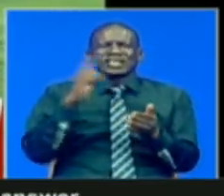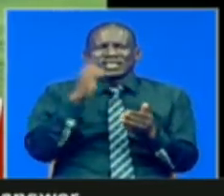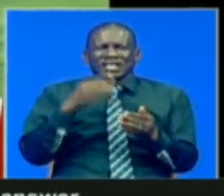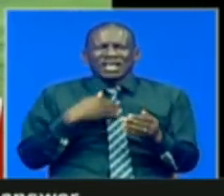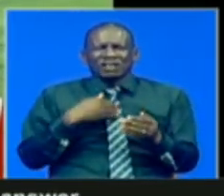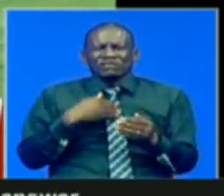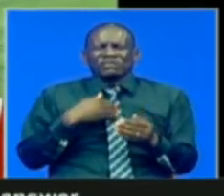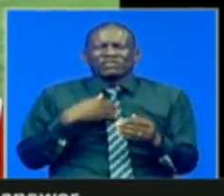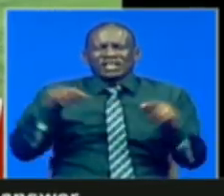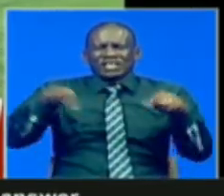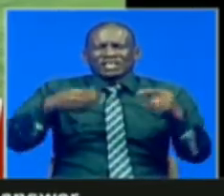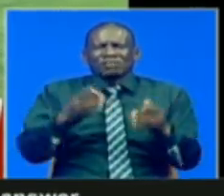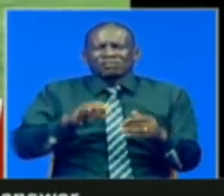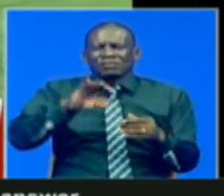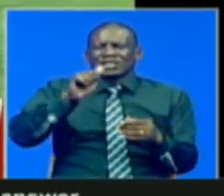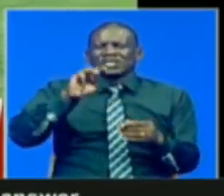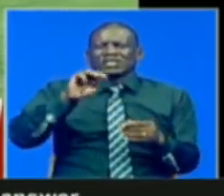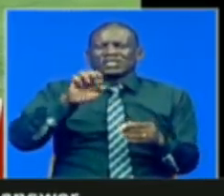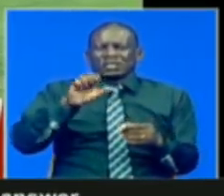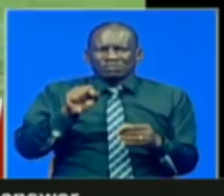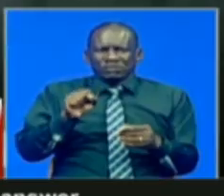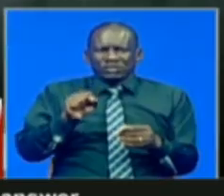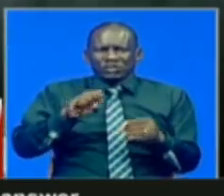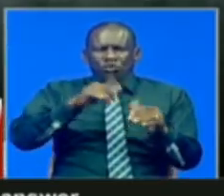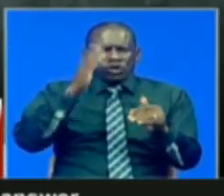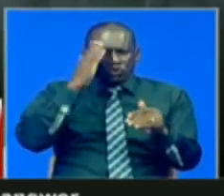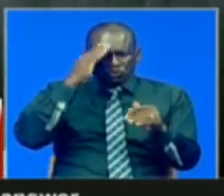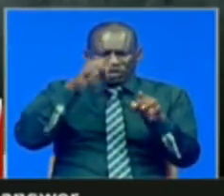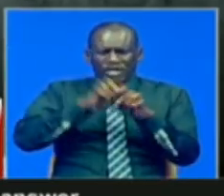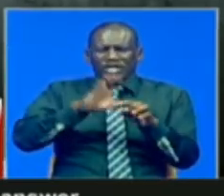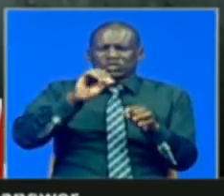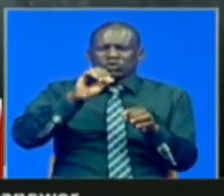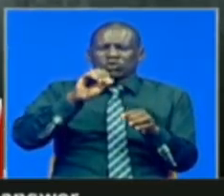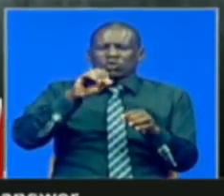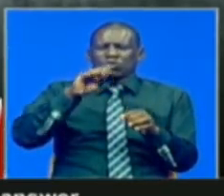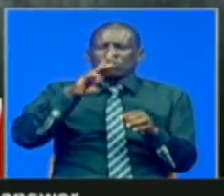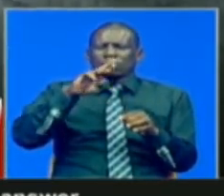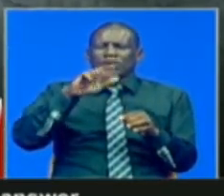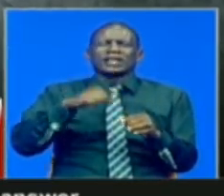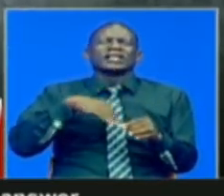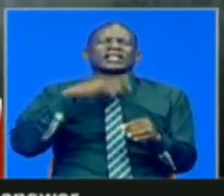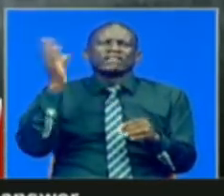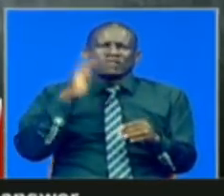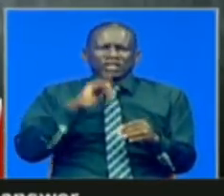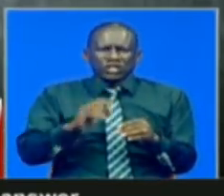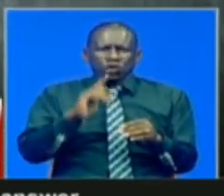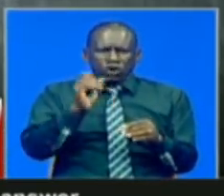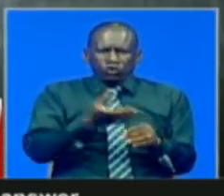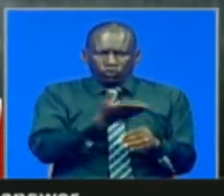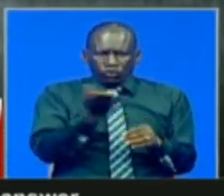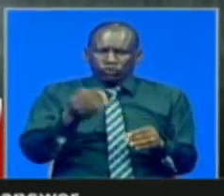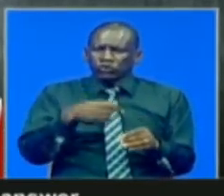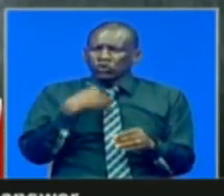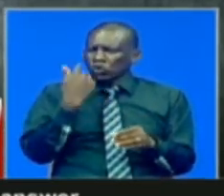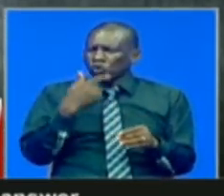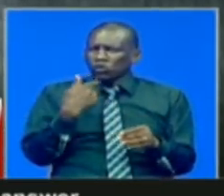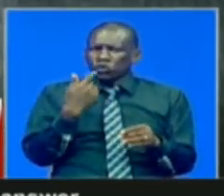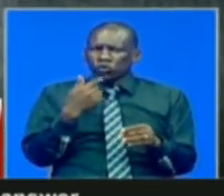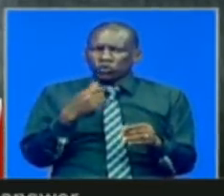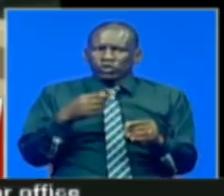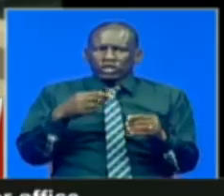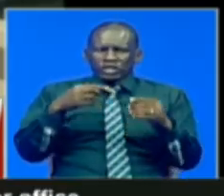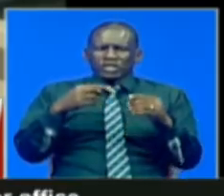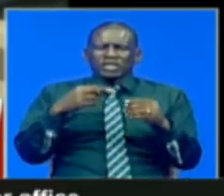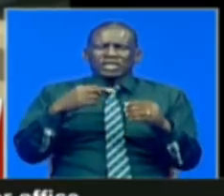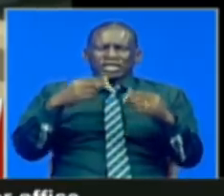them. James Odour, alias Cobra, was no more. He was one of those who the attack took down, and it was